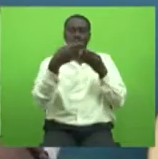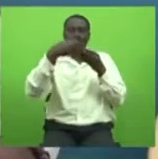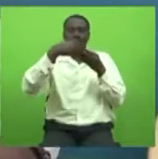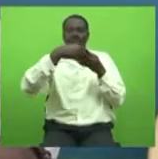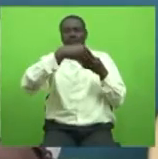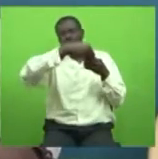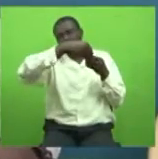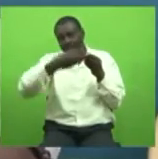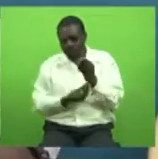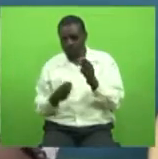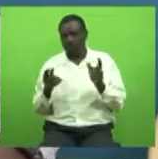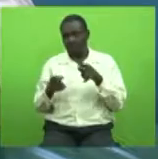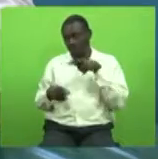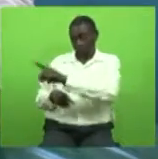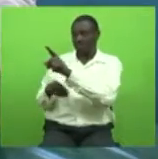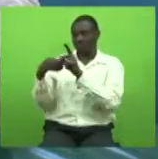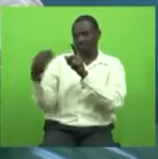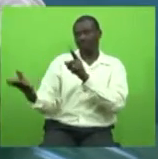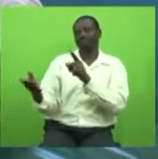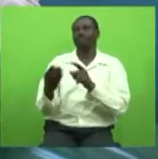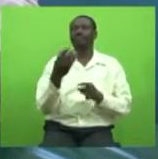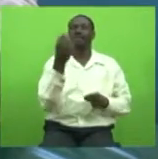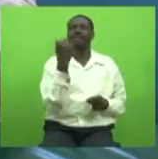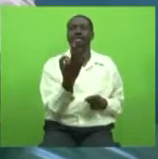triplicate remains at the hospital.